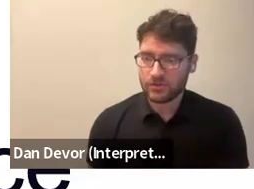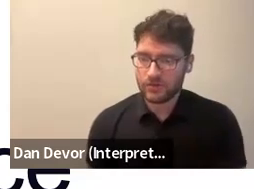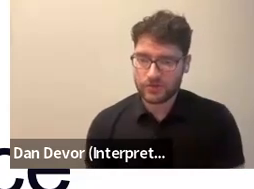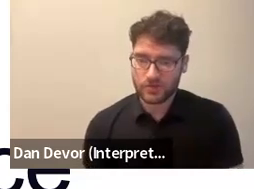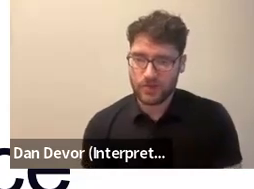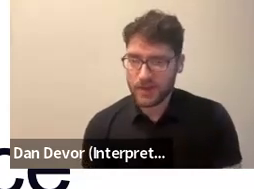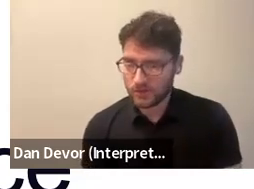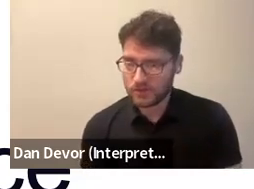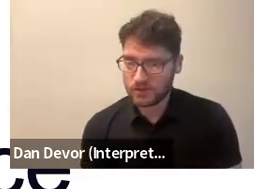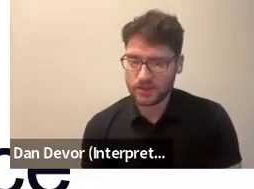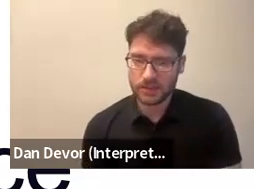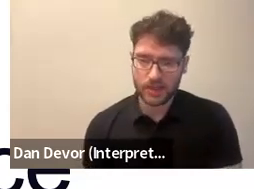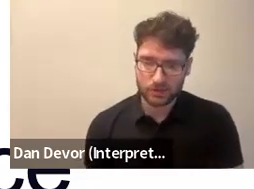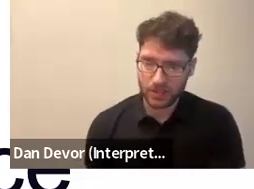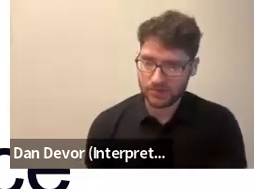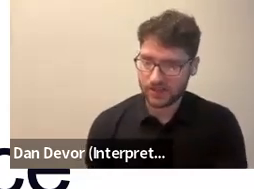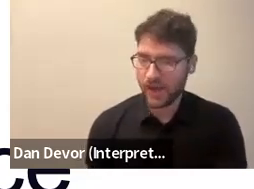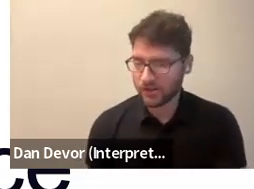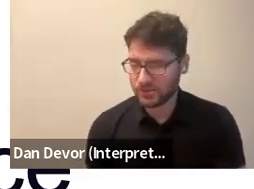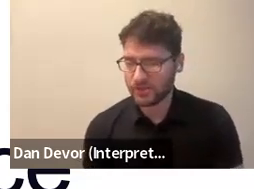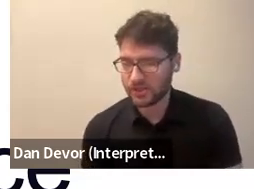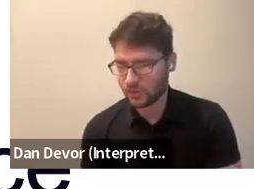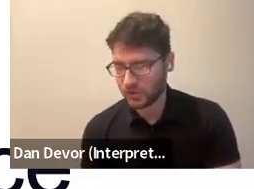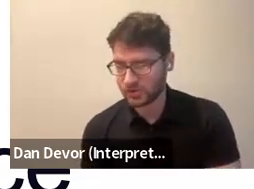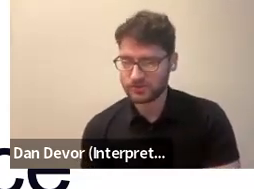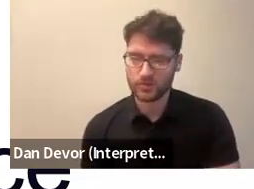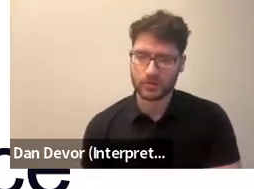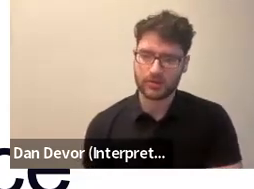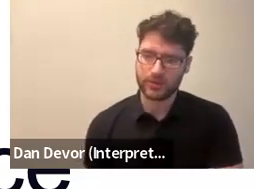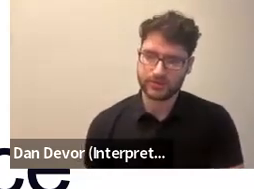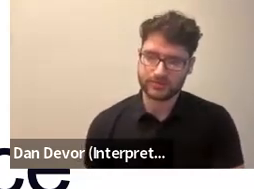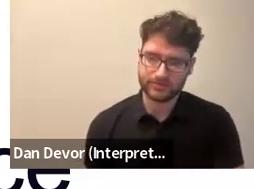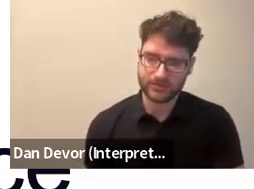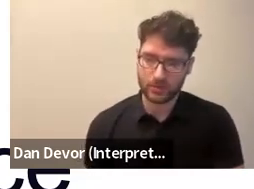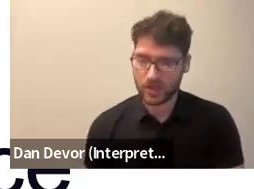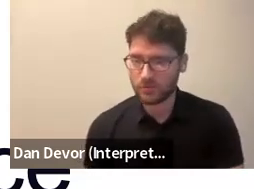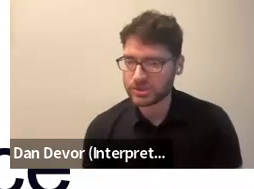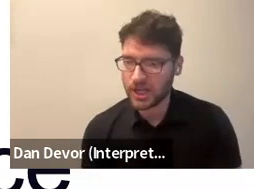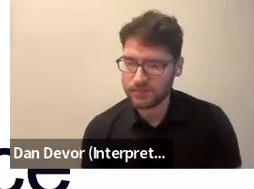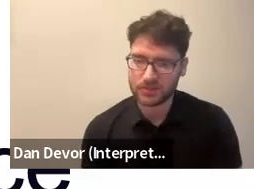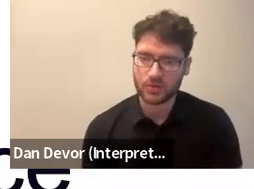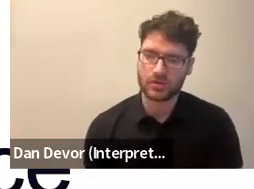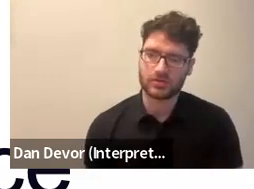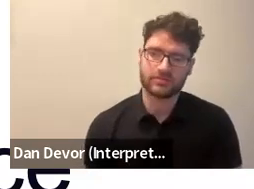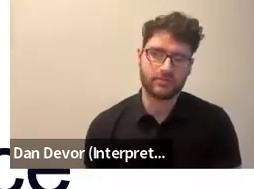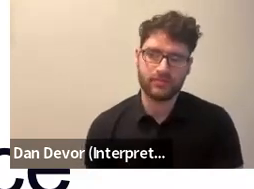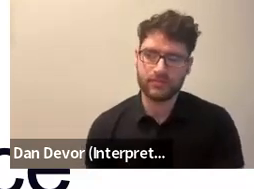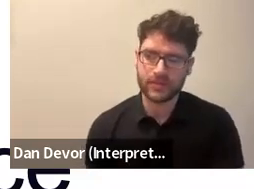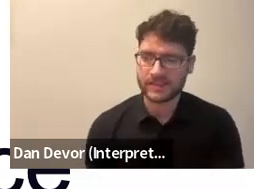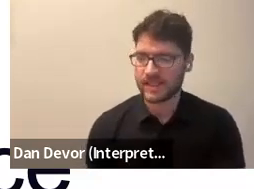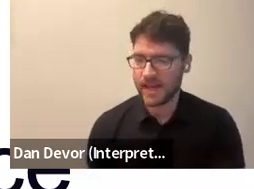Instead, having to revert to manual labor jobs like factory workers or working at print shops